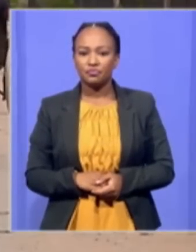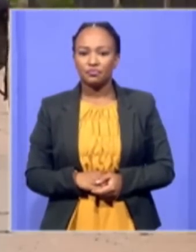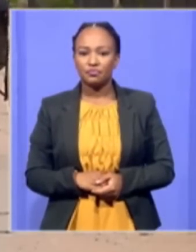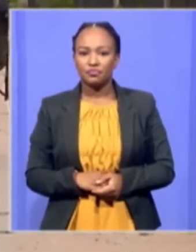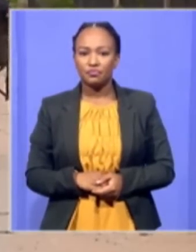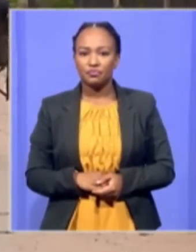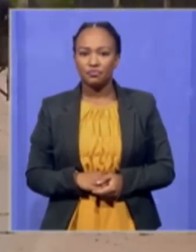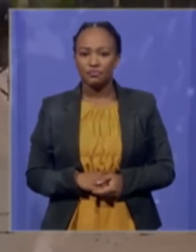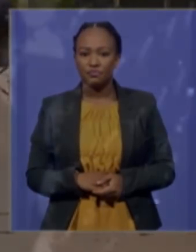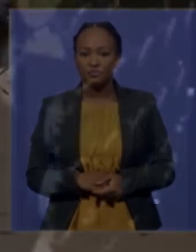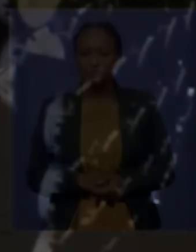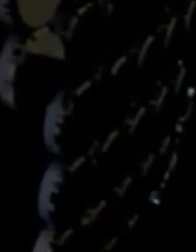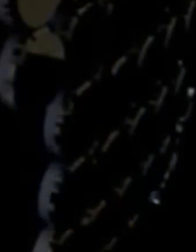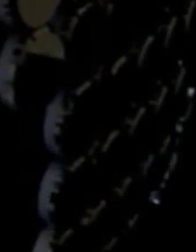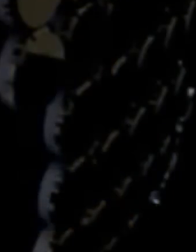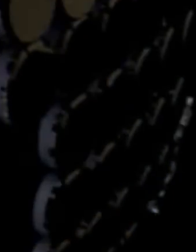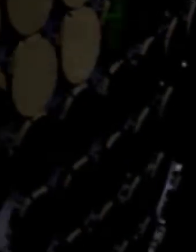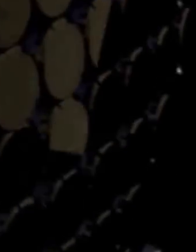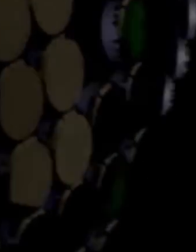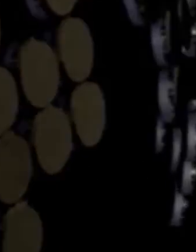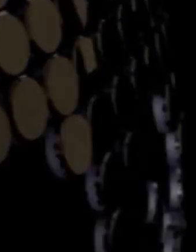Kimberley.